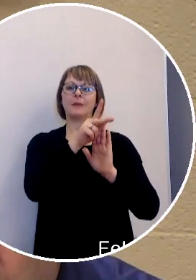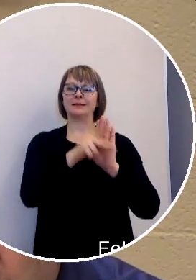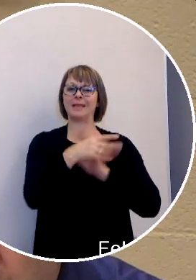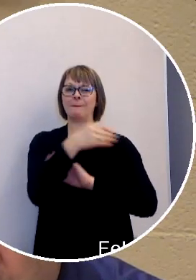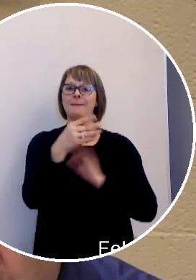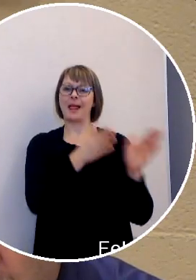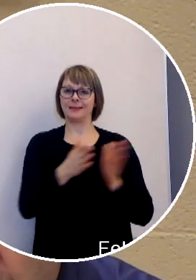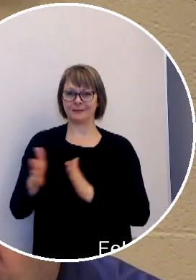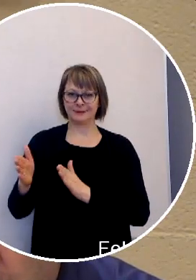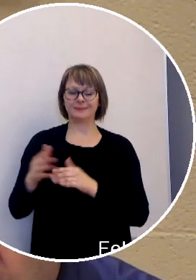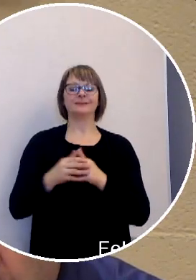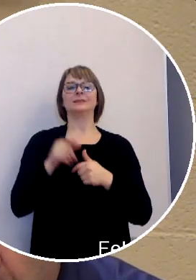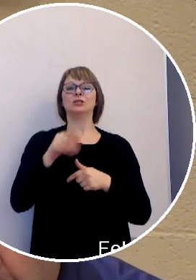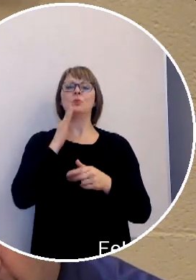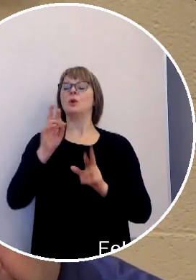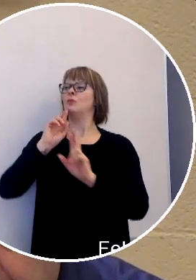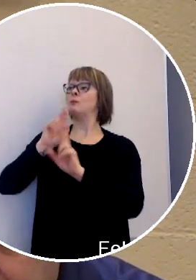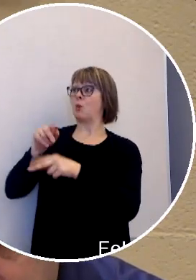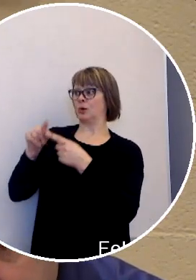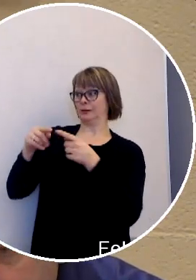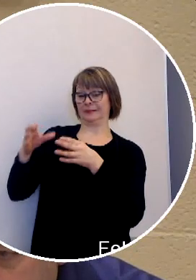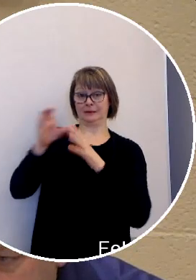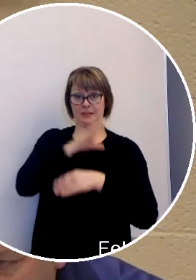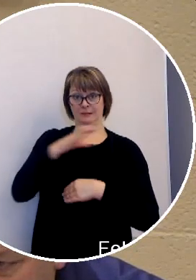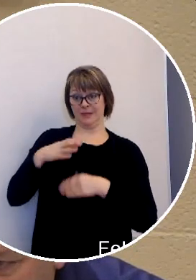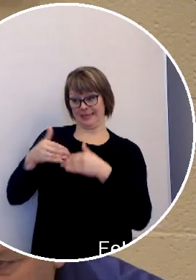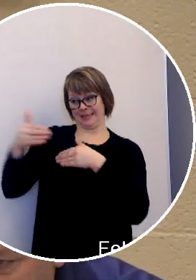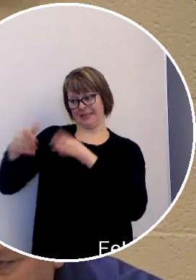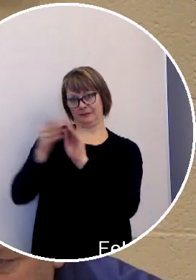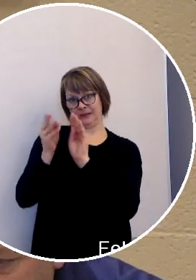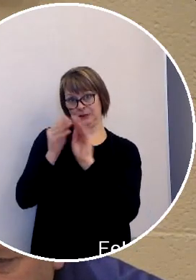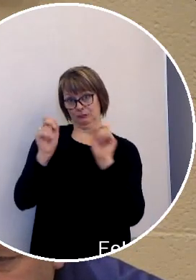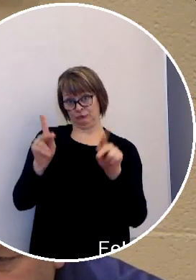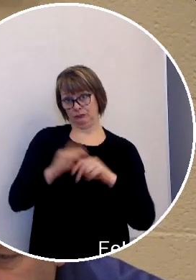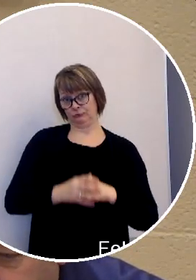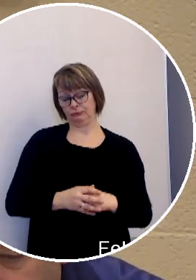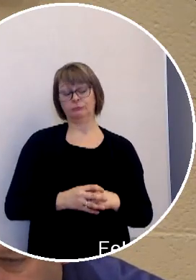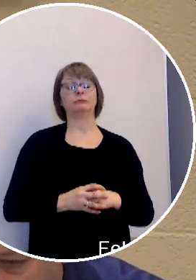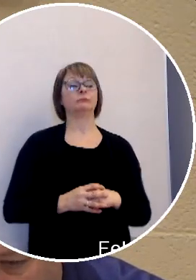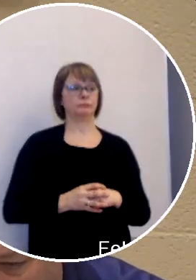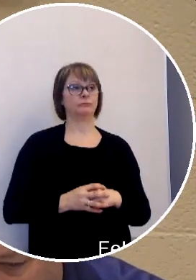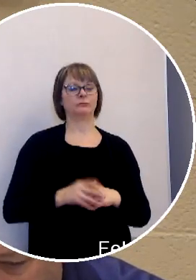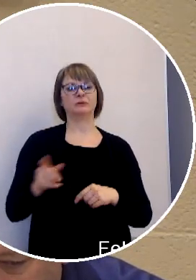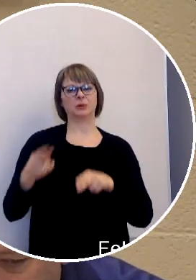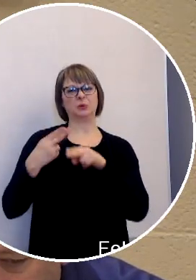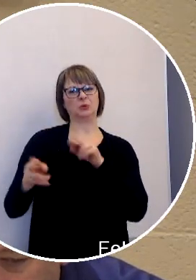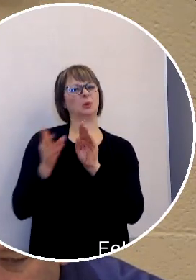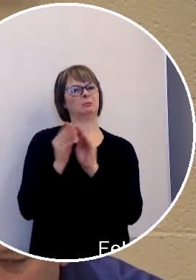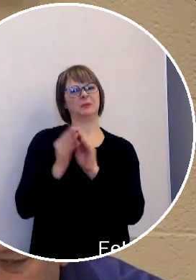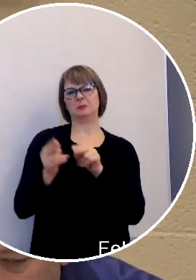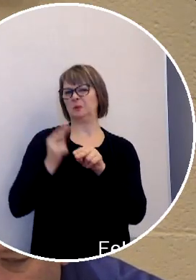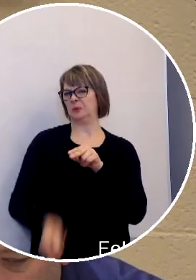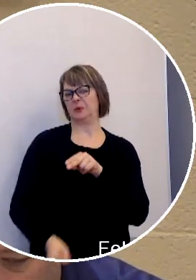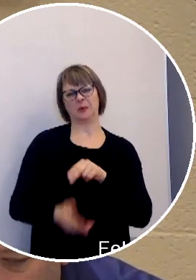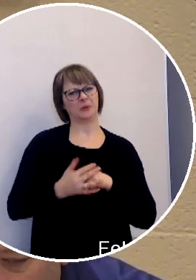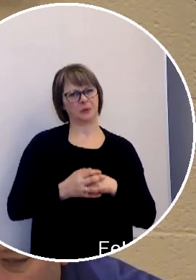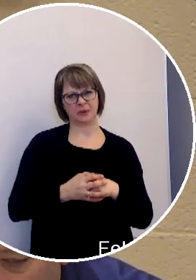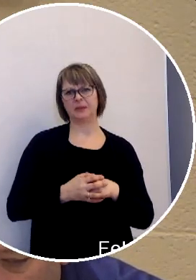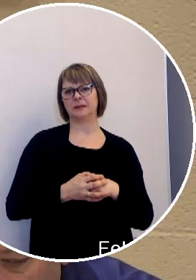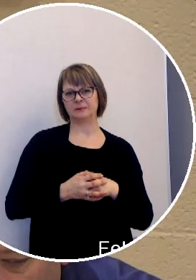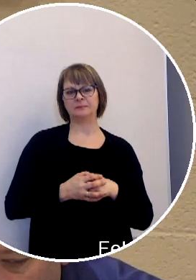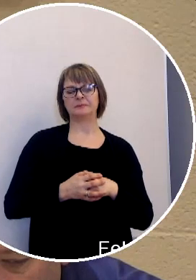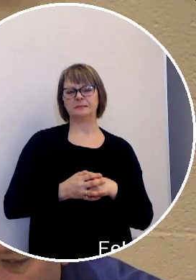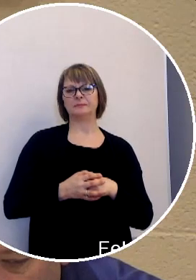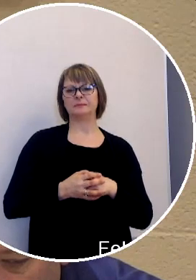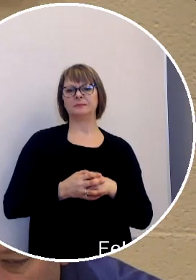was going to report back to the committee at our next meeting. So that was a very short meeting, actually. So